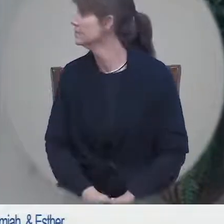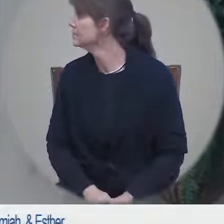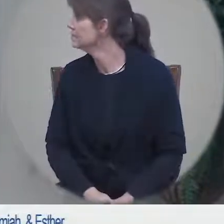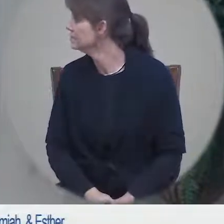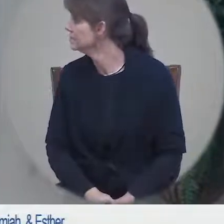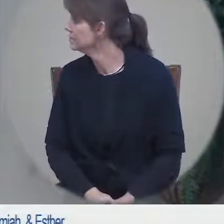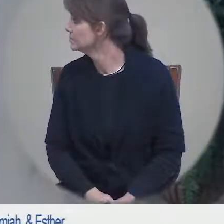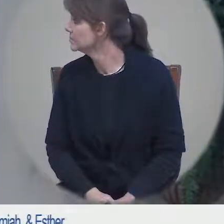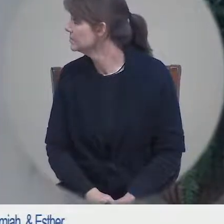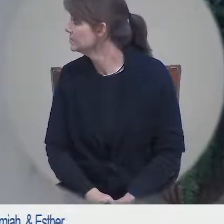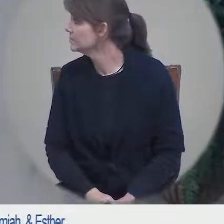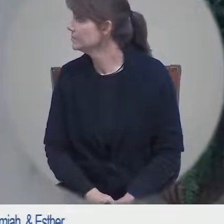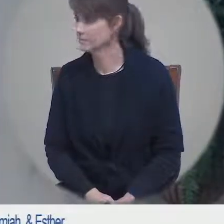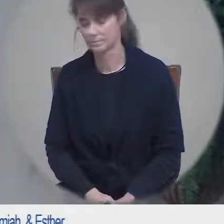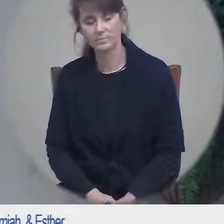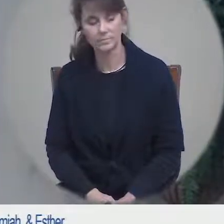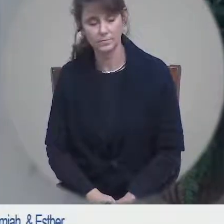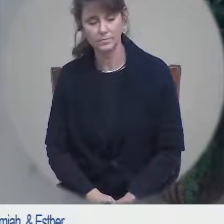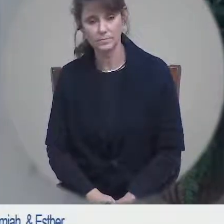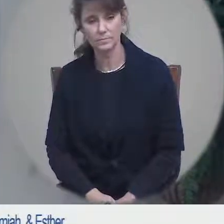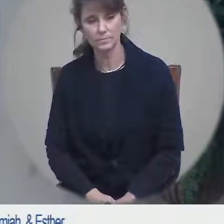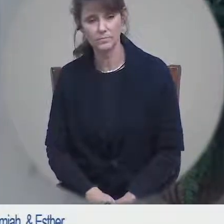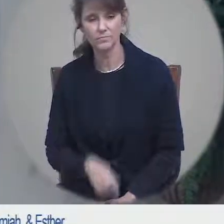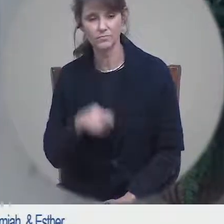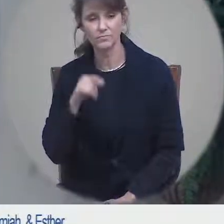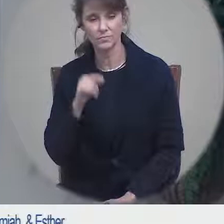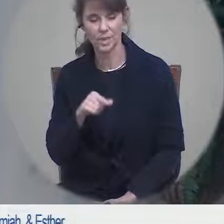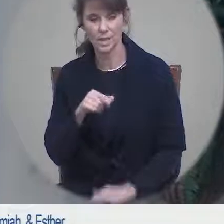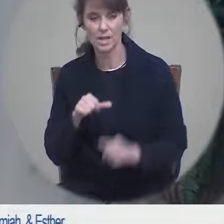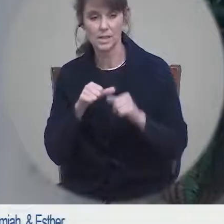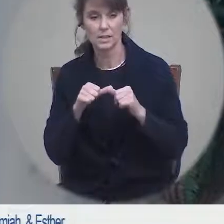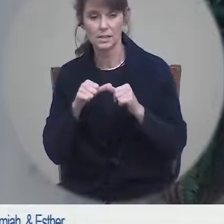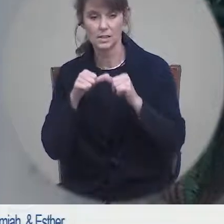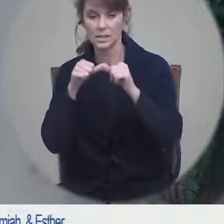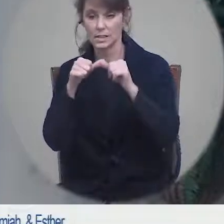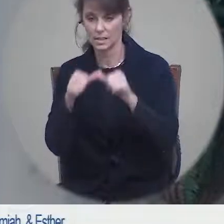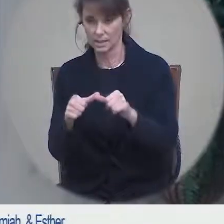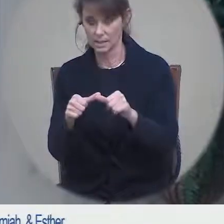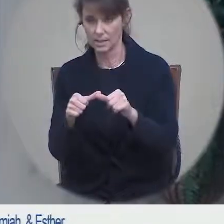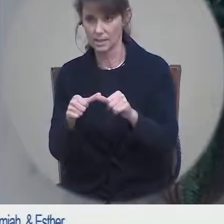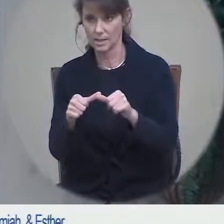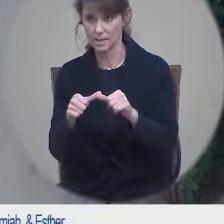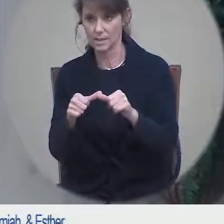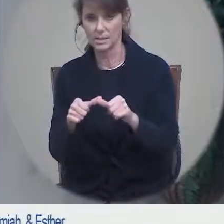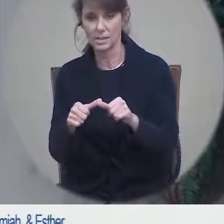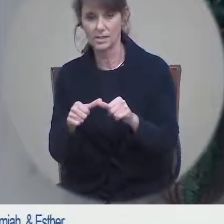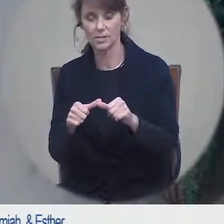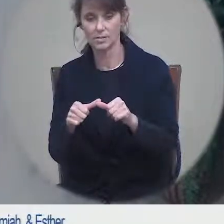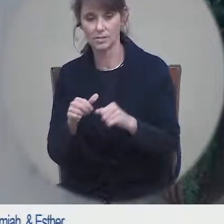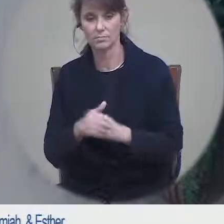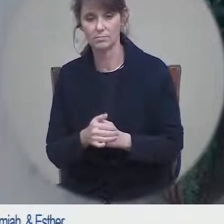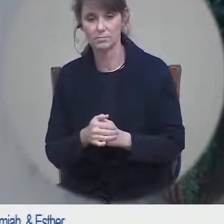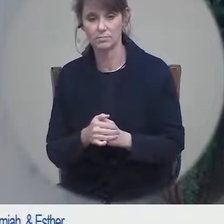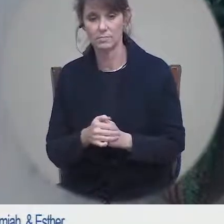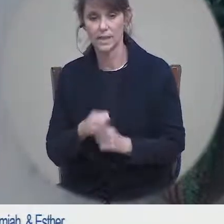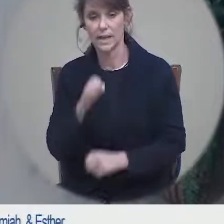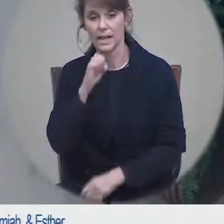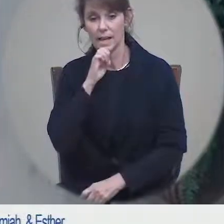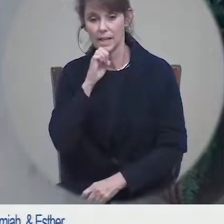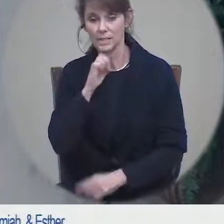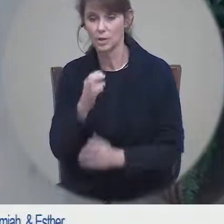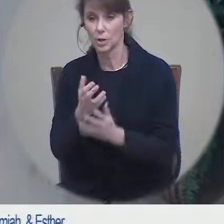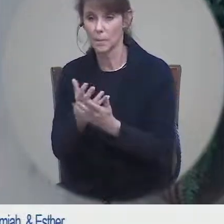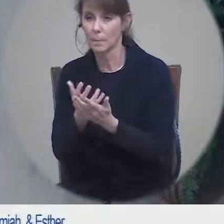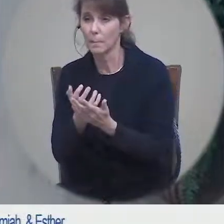So chapter 7 is really the continuation of the plea that Esther is going to make and then